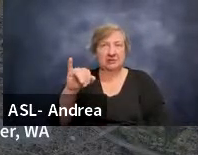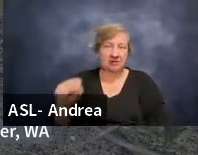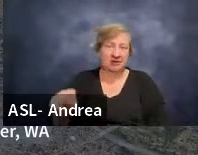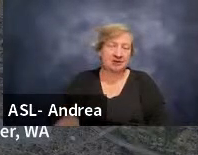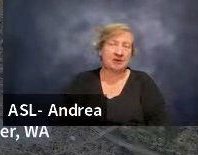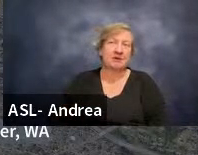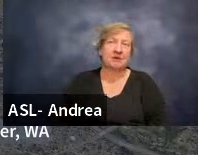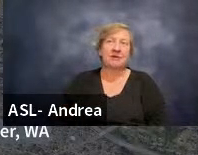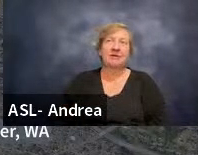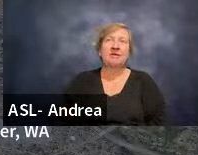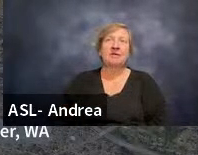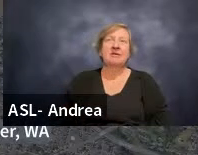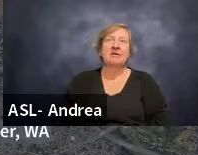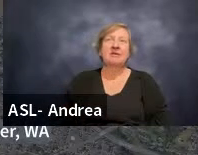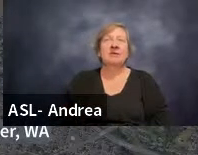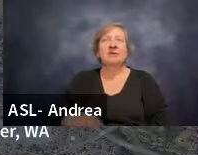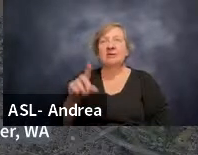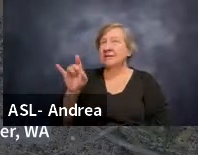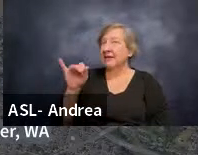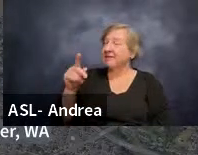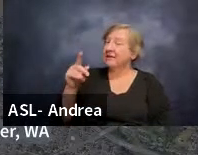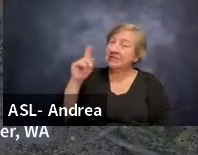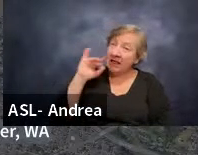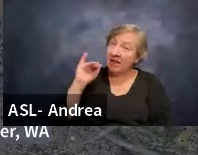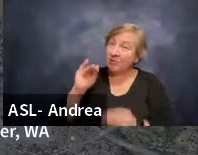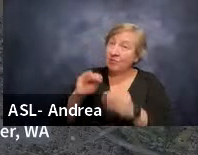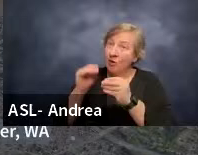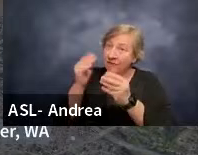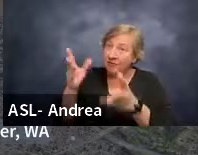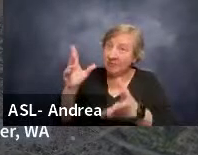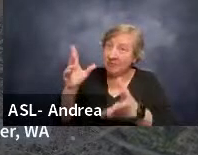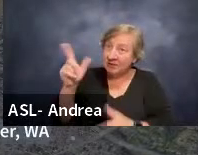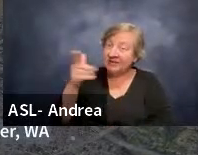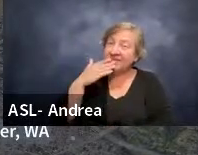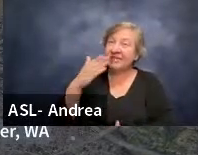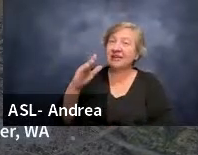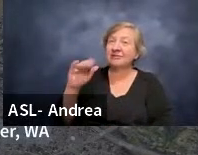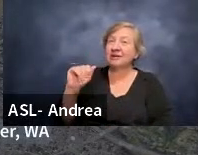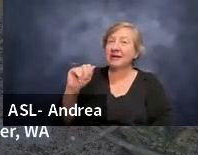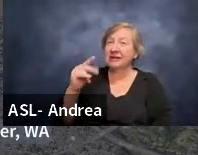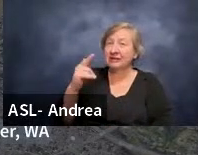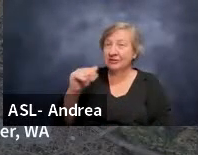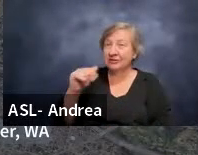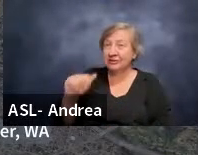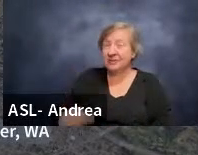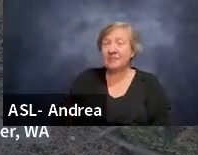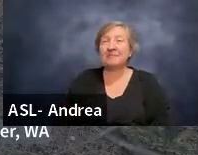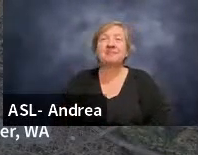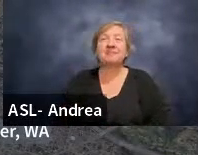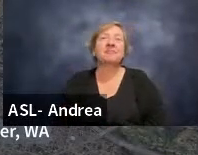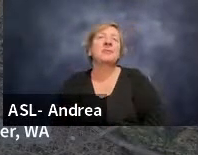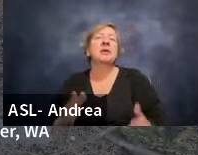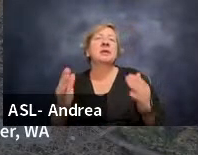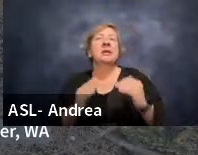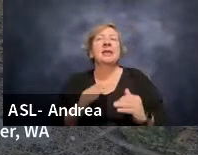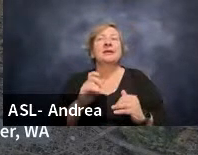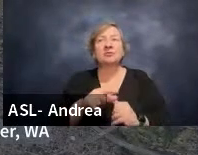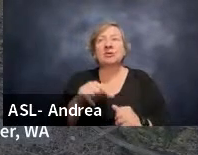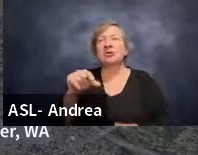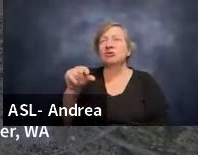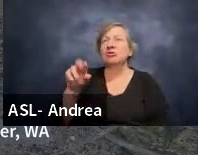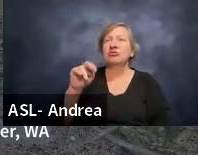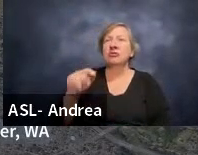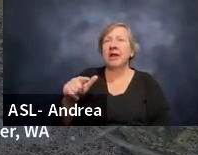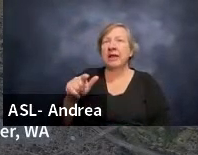Sounds like more information to come. Thank you, Angela. Next question, and Greg, I'm going to pitch this one to you. It's